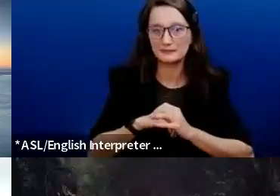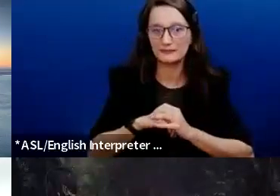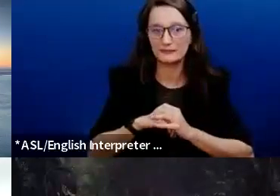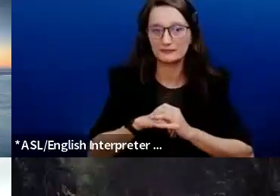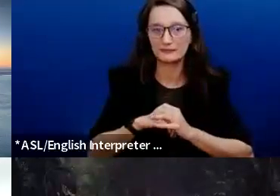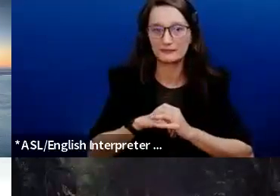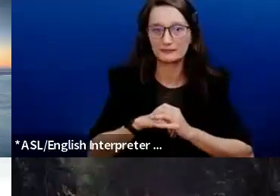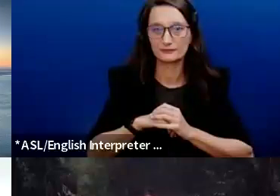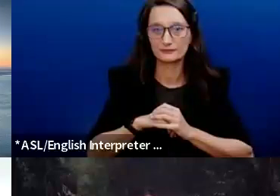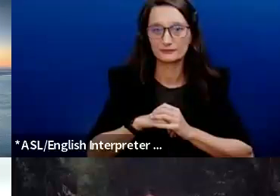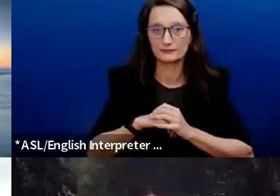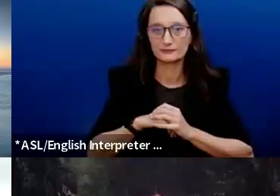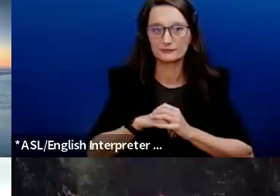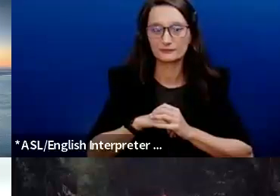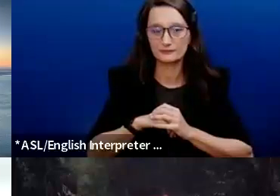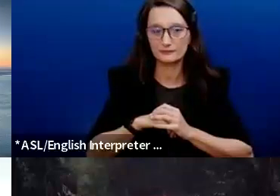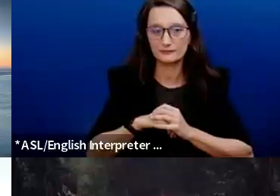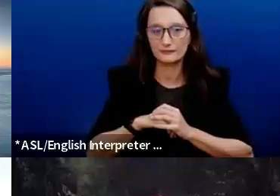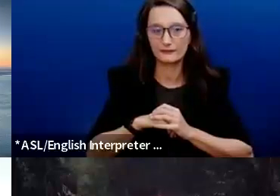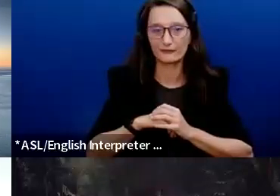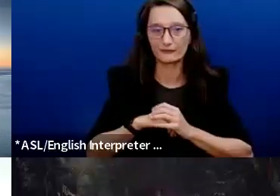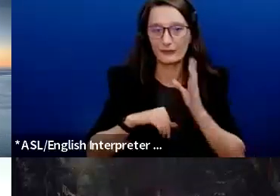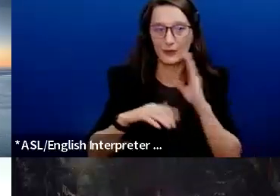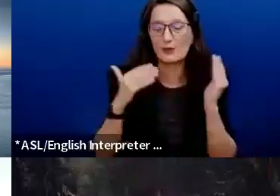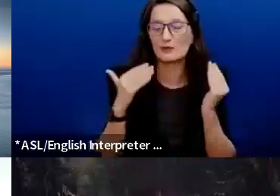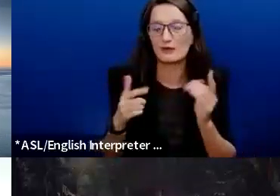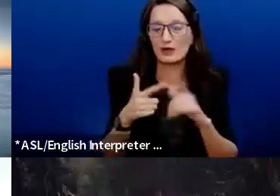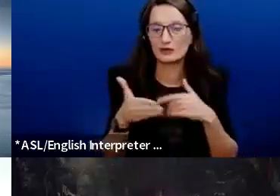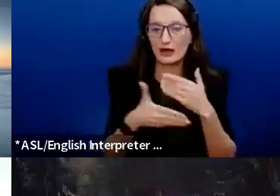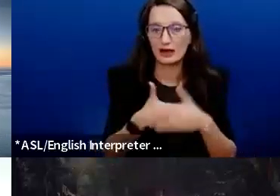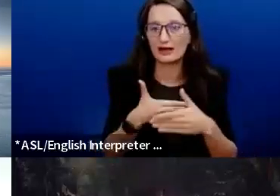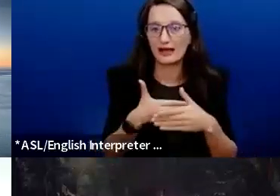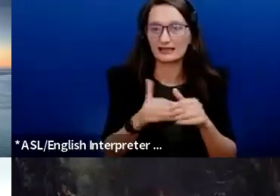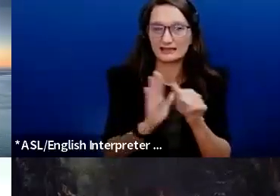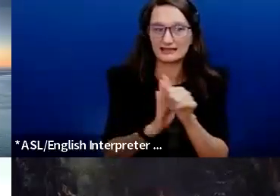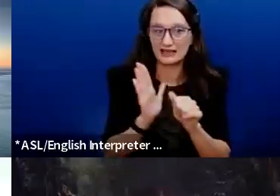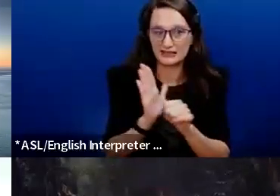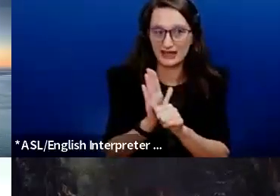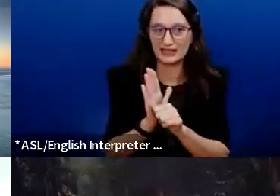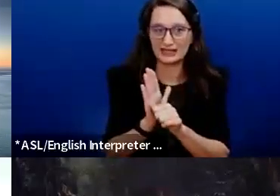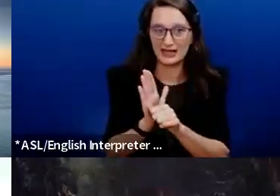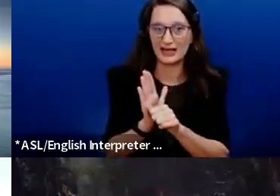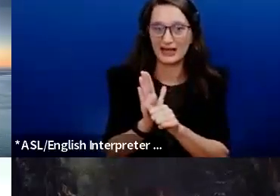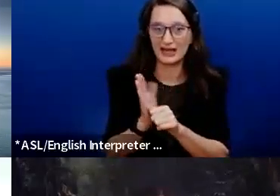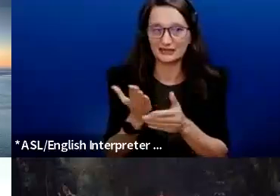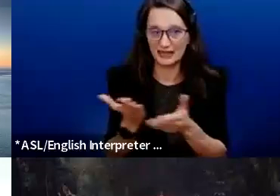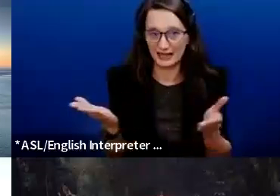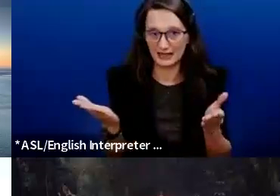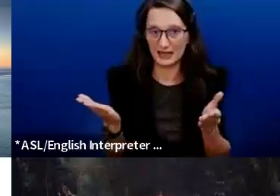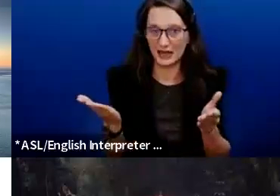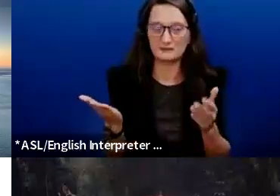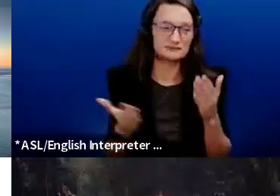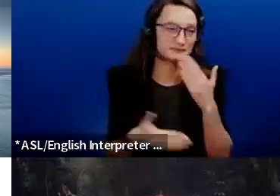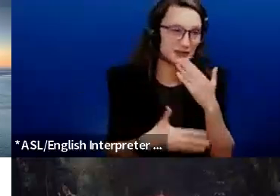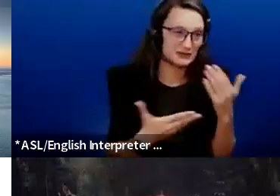that we'll move on to our next agenda item. Thank you so much. Yes, thank you so much, Brett. Really enjoyed your